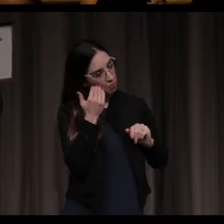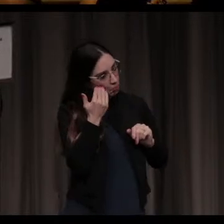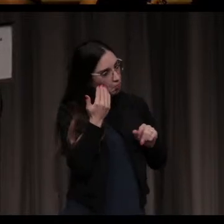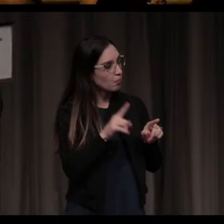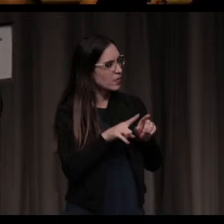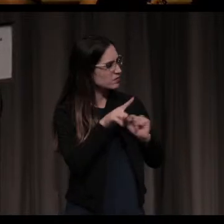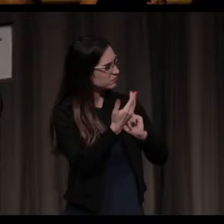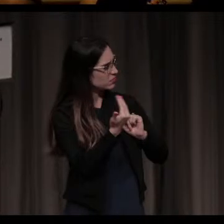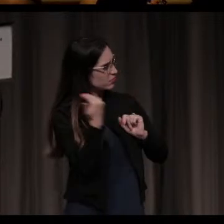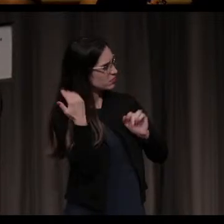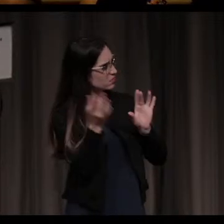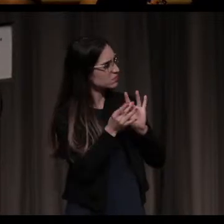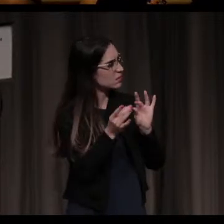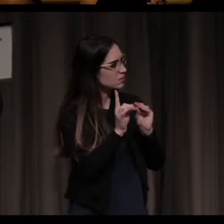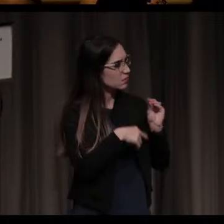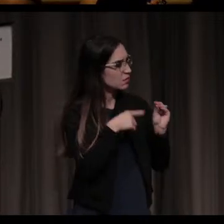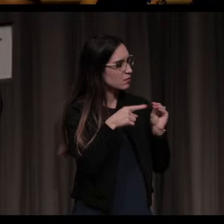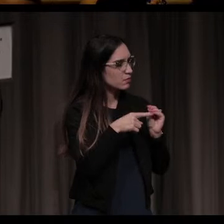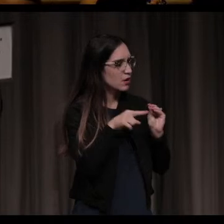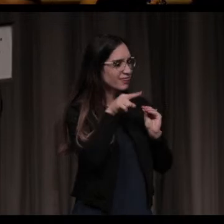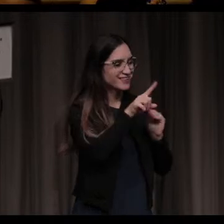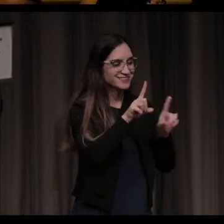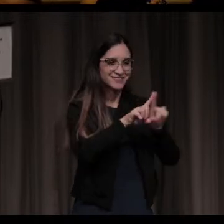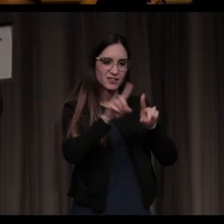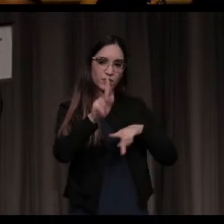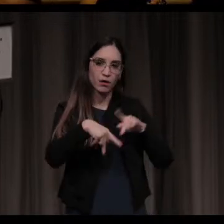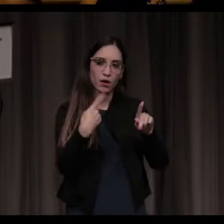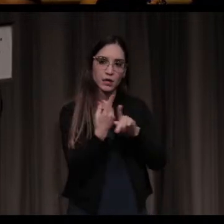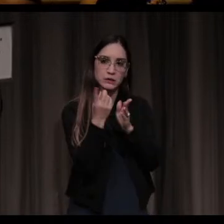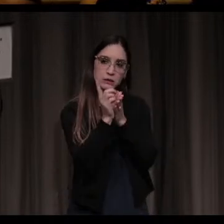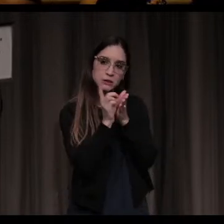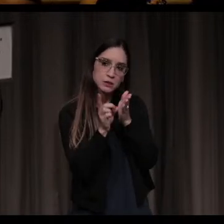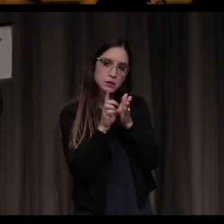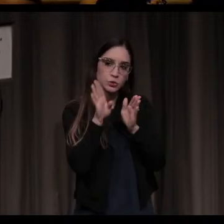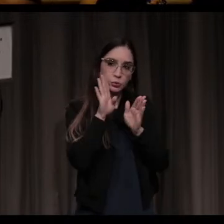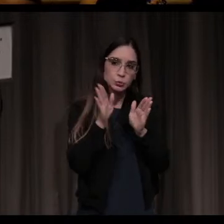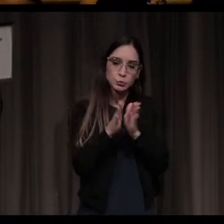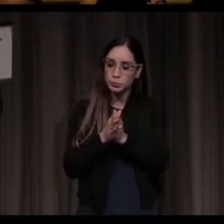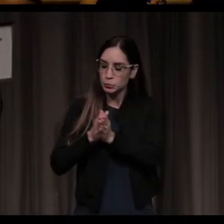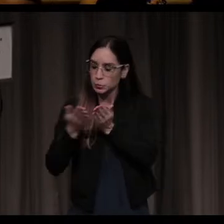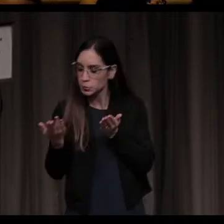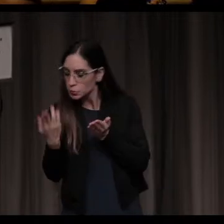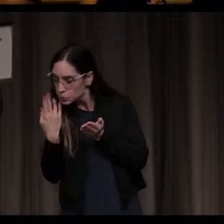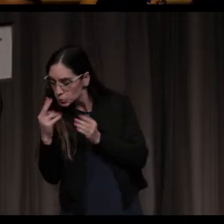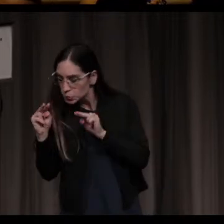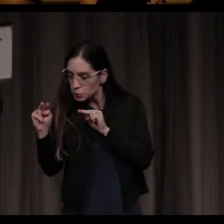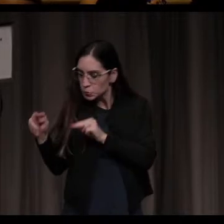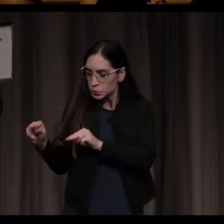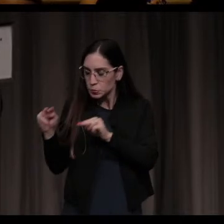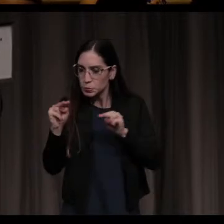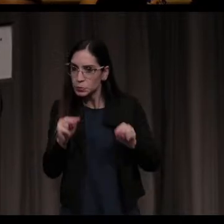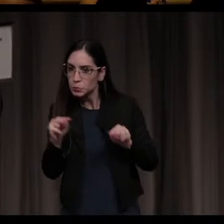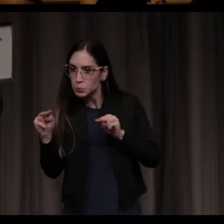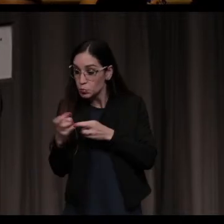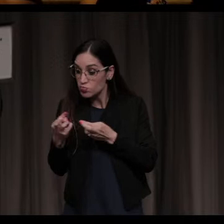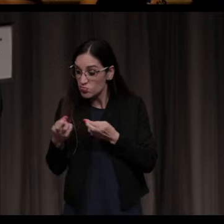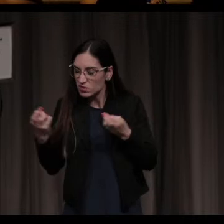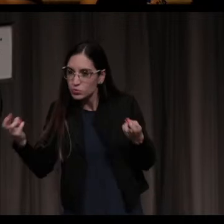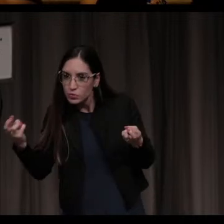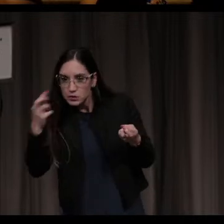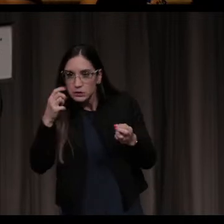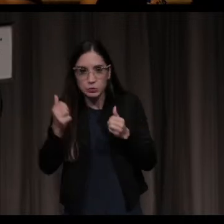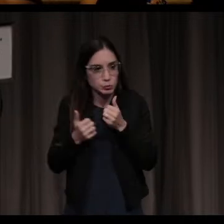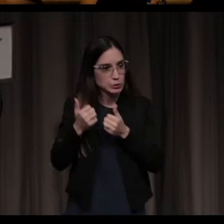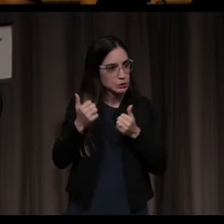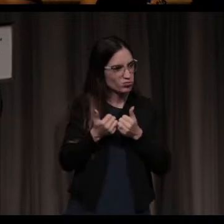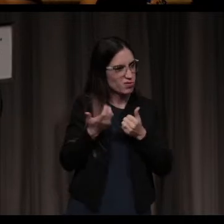even talking about when you were creating these, you had a book that you were looking at to, you know, source, look at these resources of designs